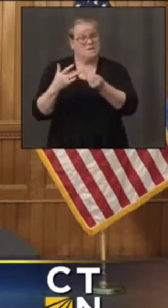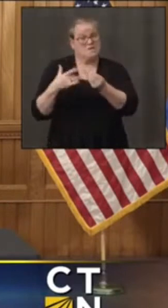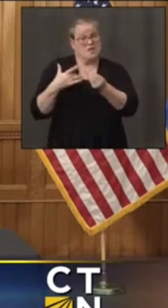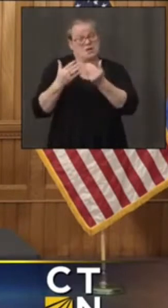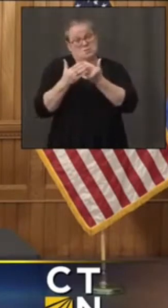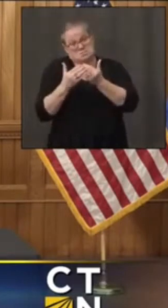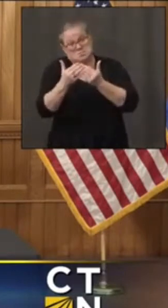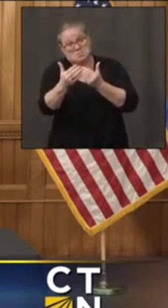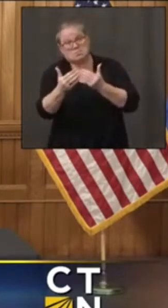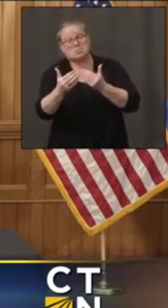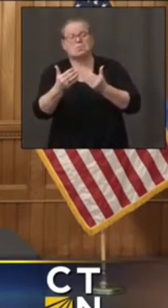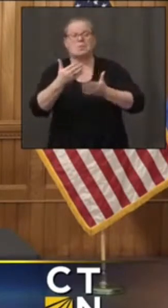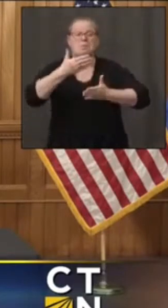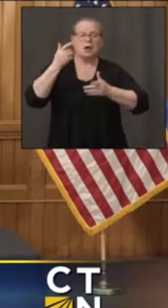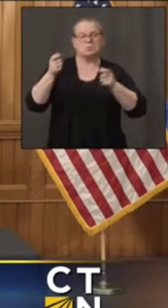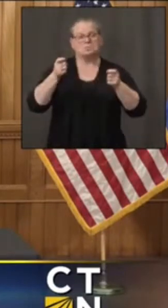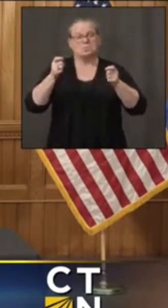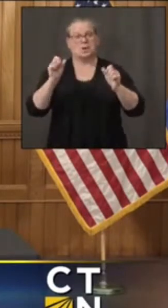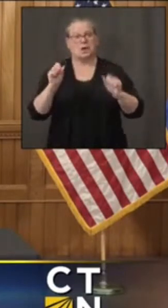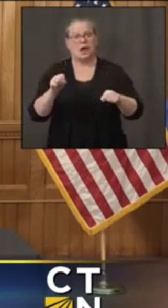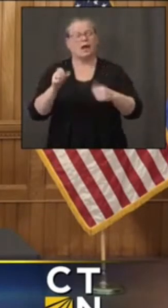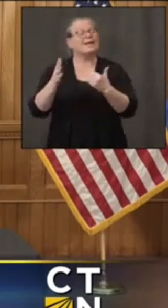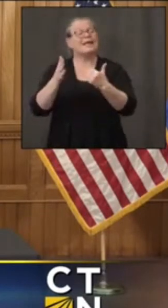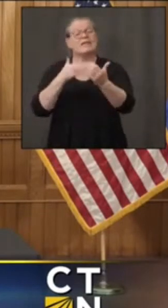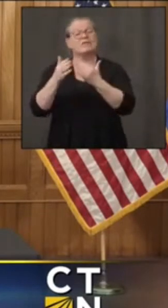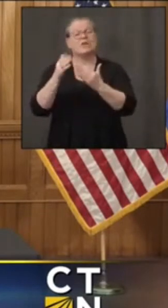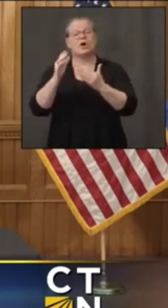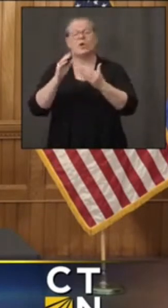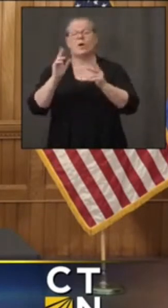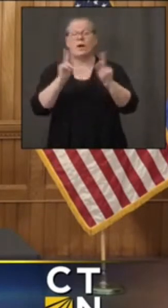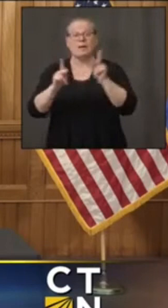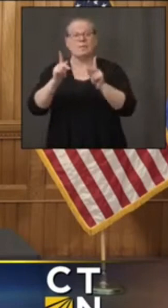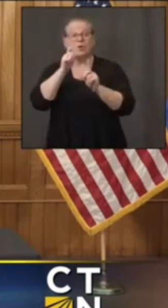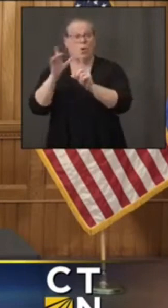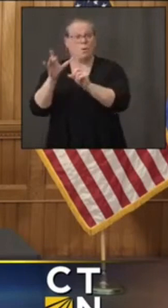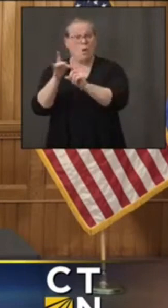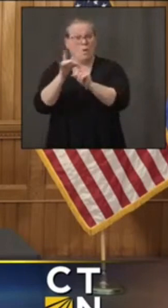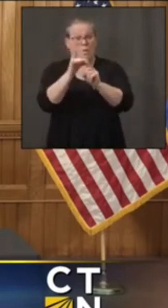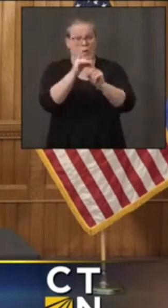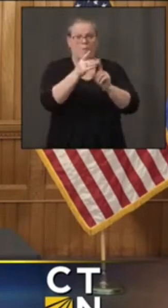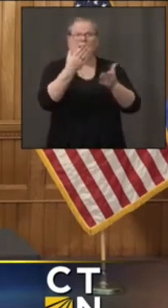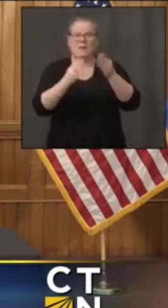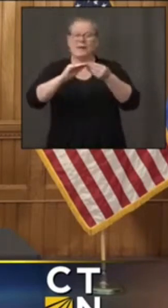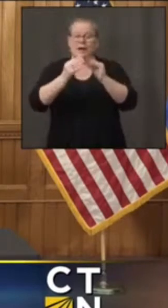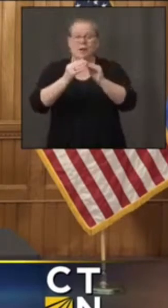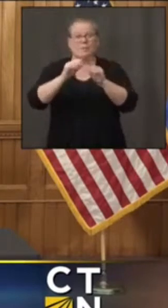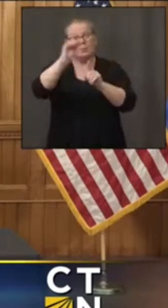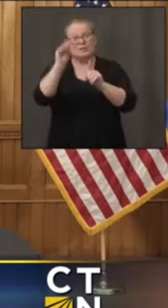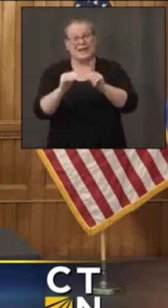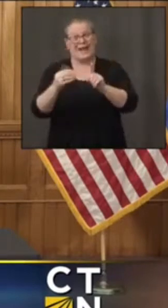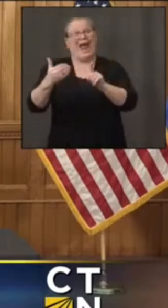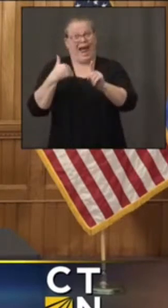of people infected might be higher, we're in a much better position to care for them?